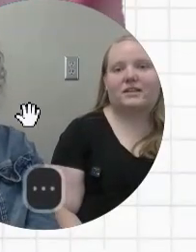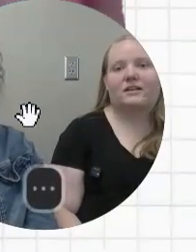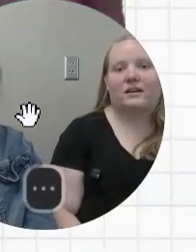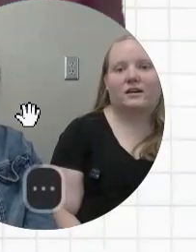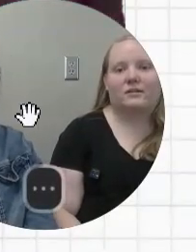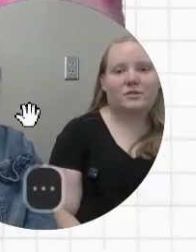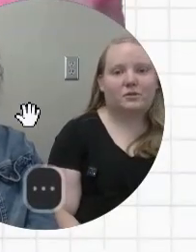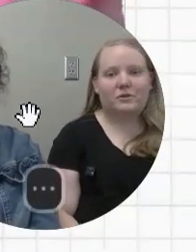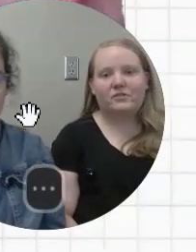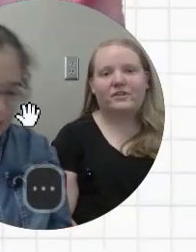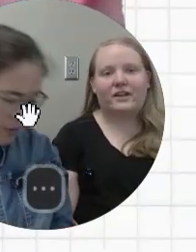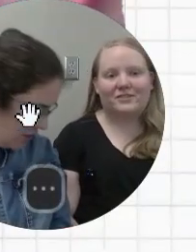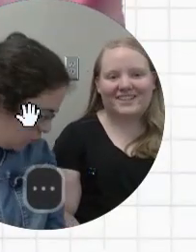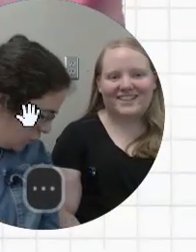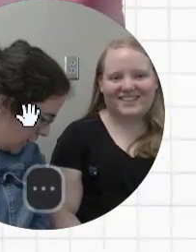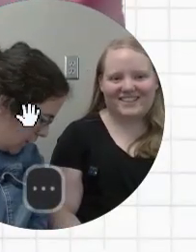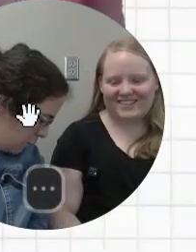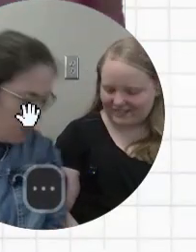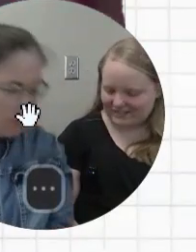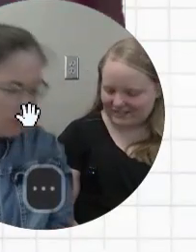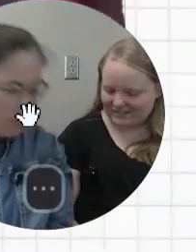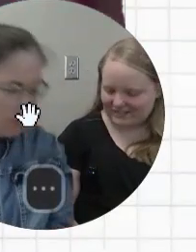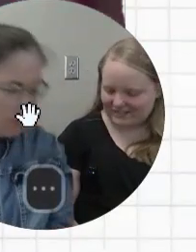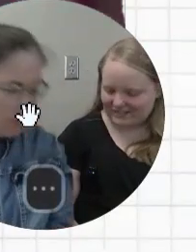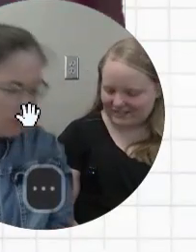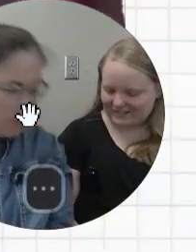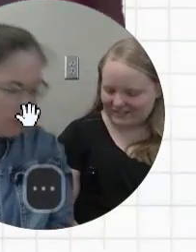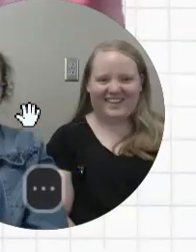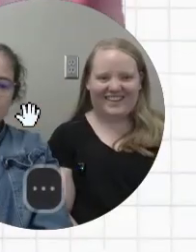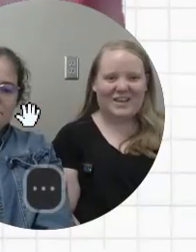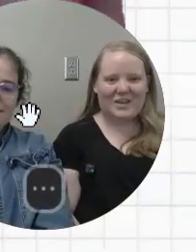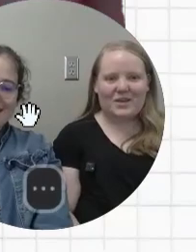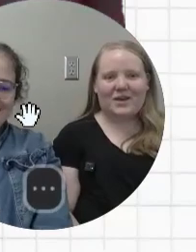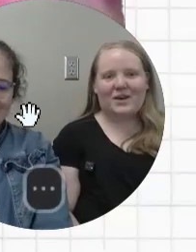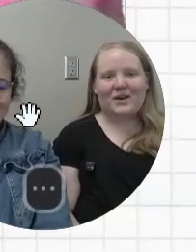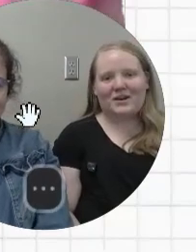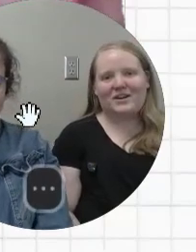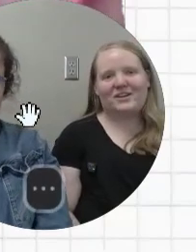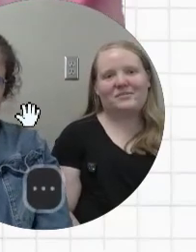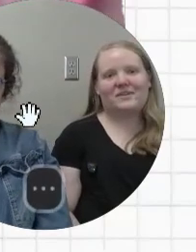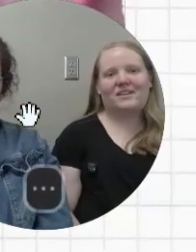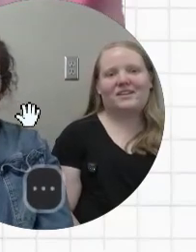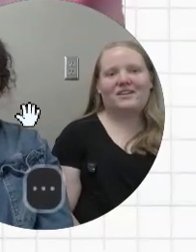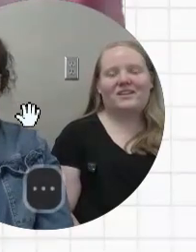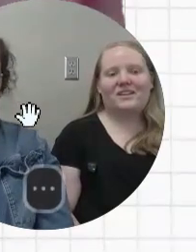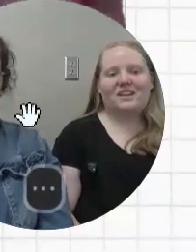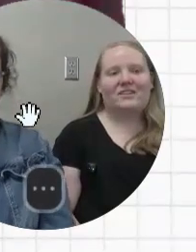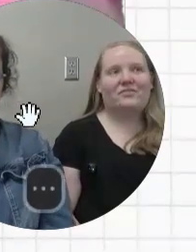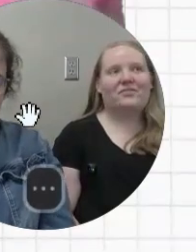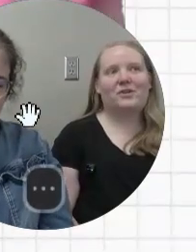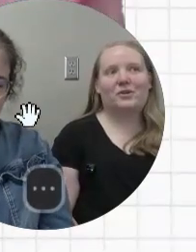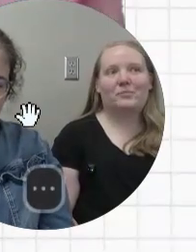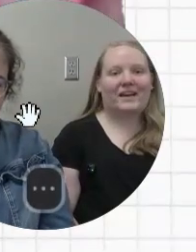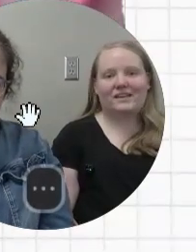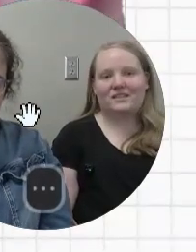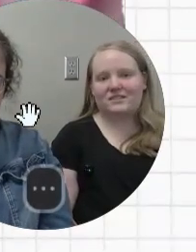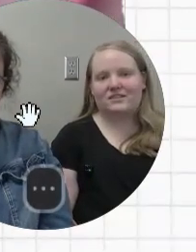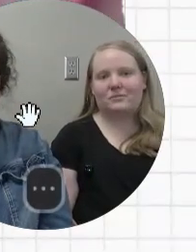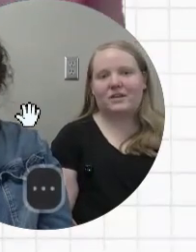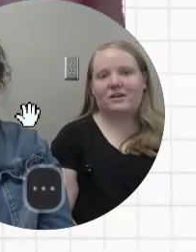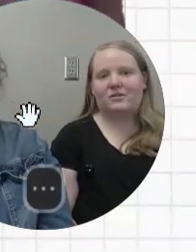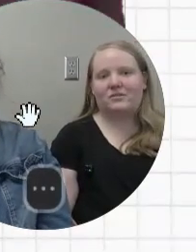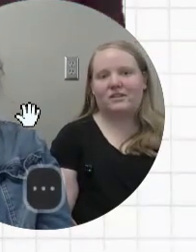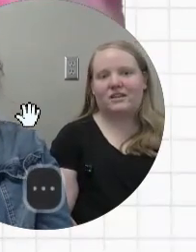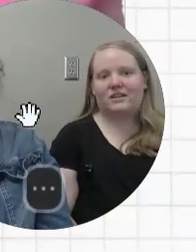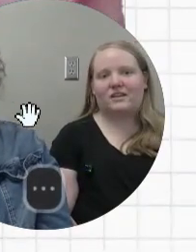Yep. Make sure you're facing the person. Don't move around. Let's squish together more like we're not seeing on here.